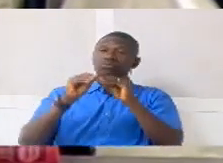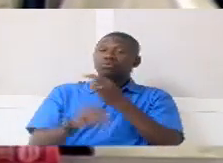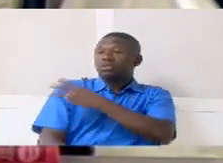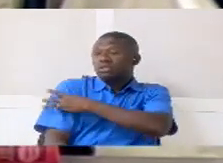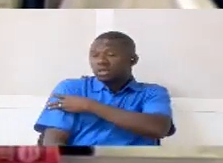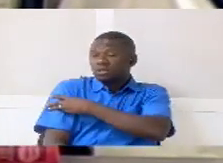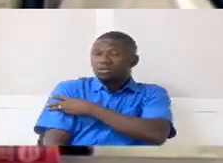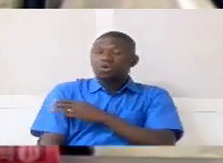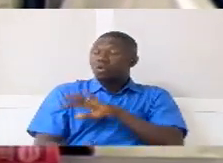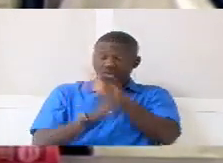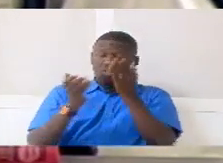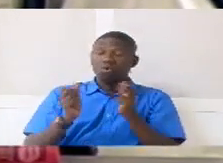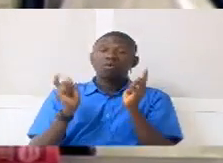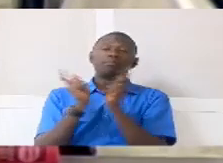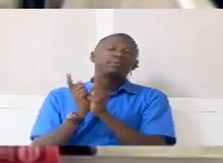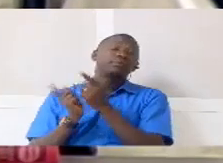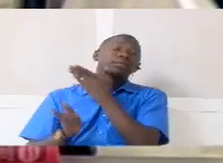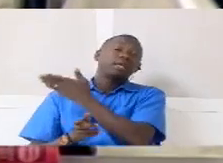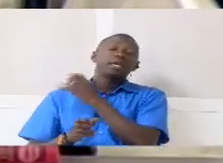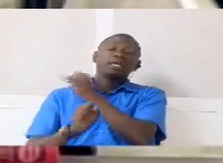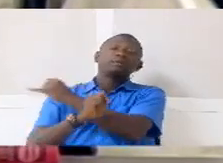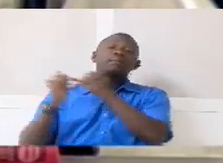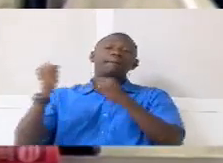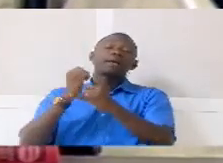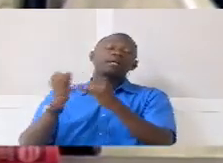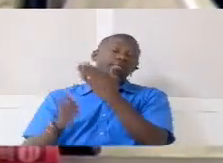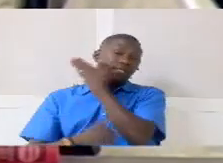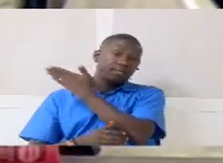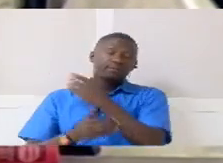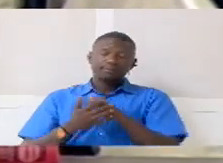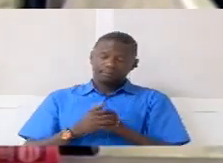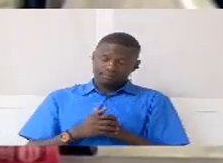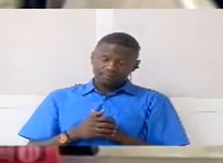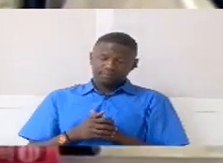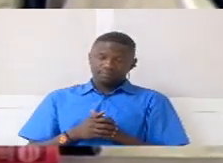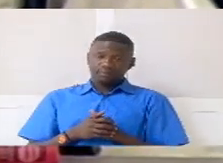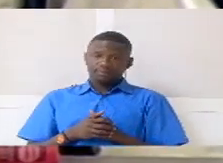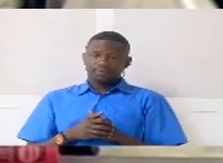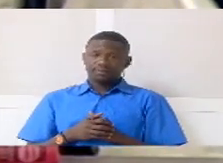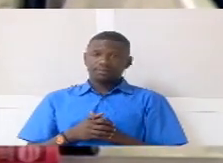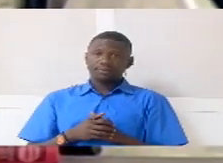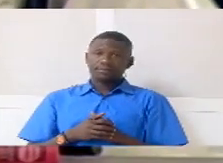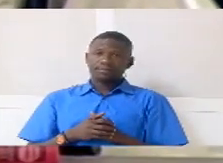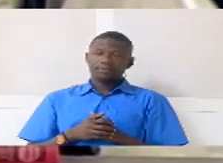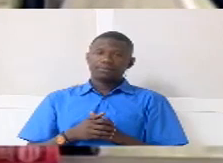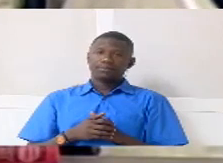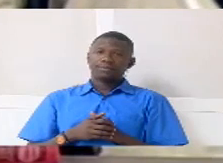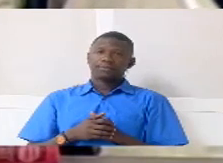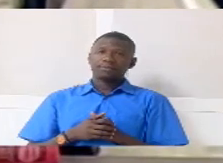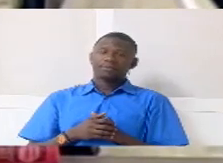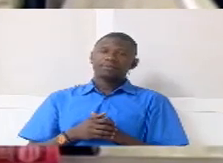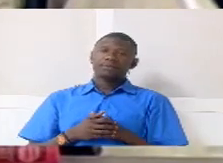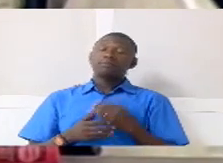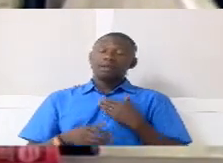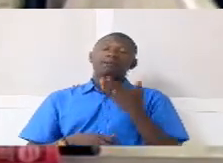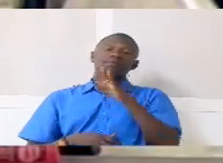o promotion flow be entra makatile. And then I was promoted to a sergeant, but all this while I was still in Makati. Bora makati na